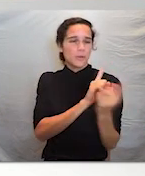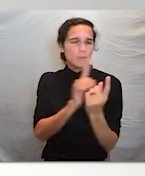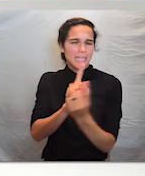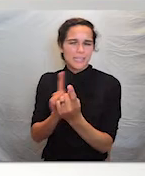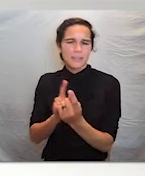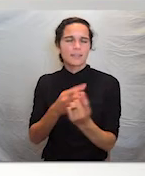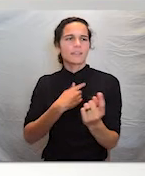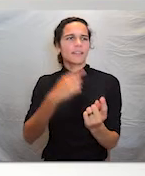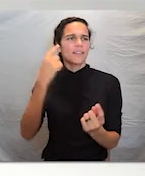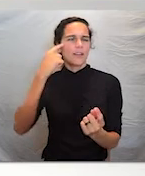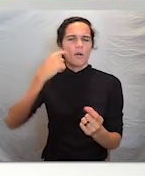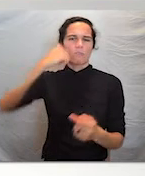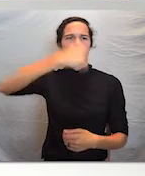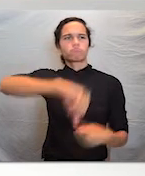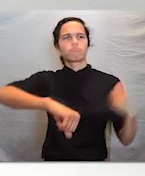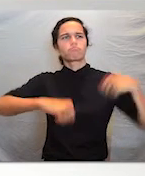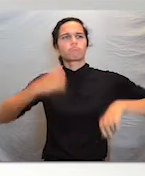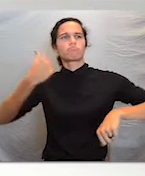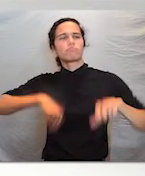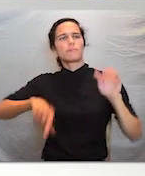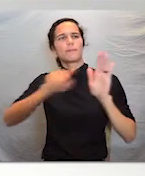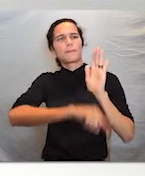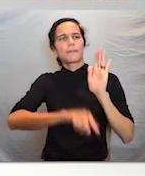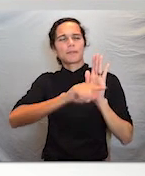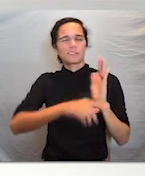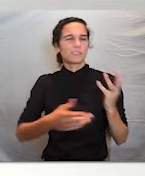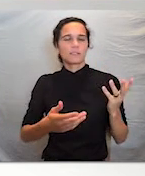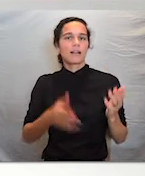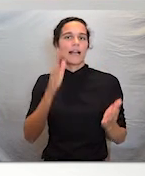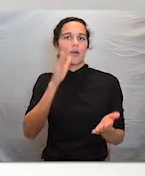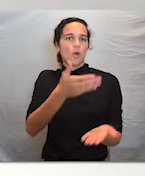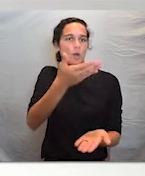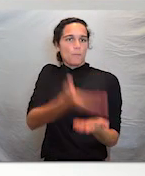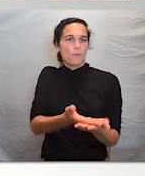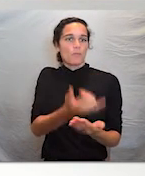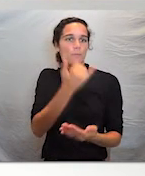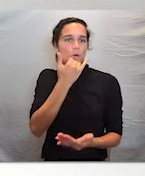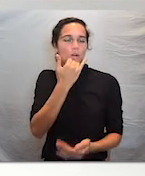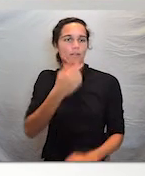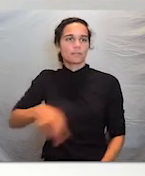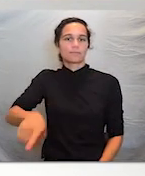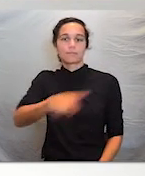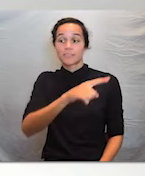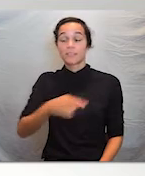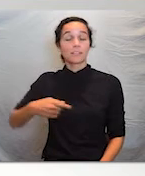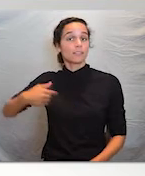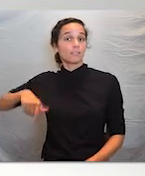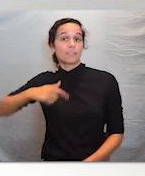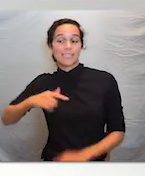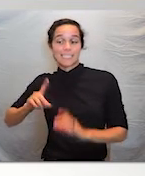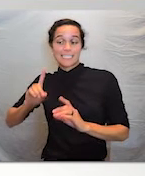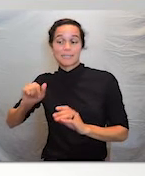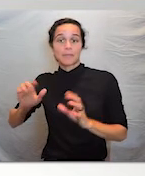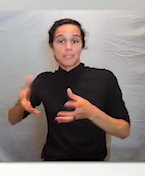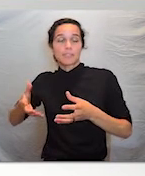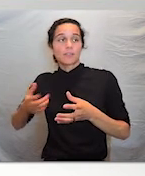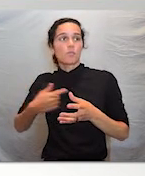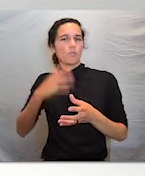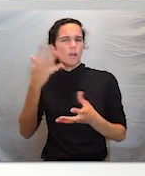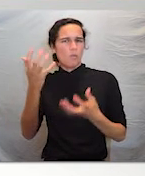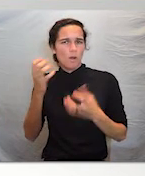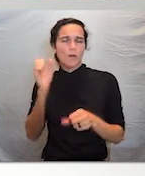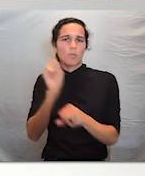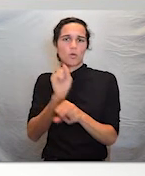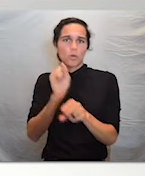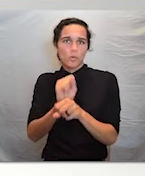these people wrong, that people with disabilities do want to work. We want equal pay, and we want to